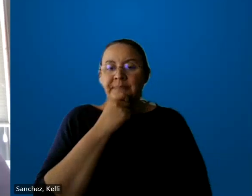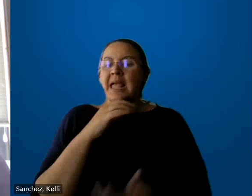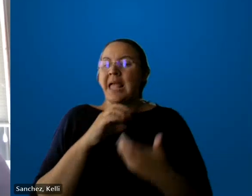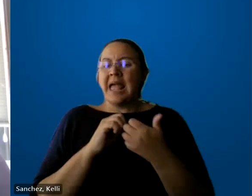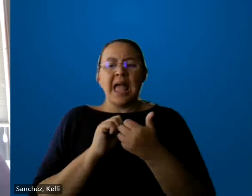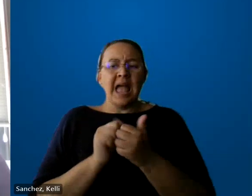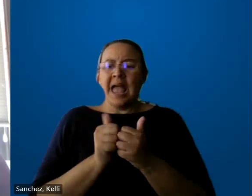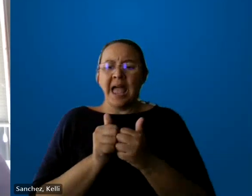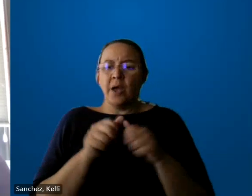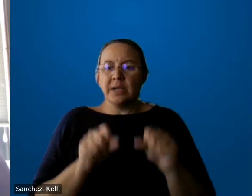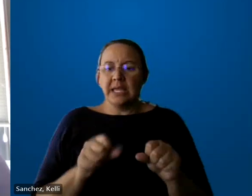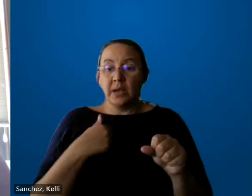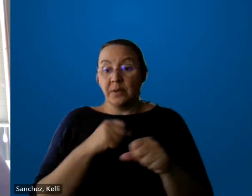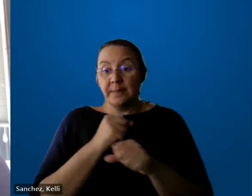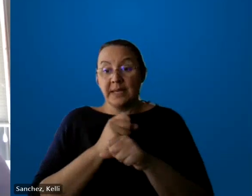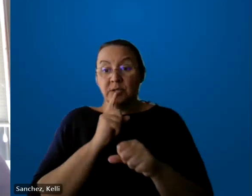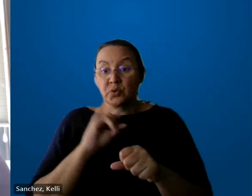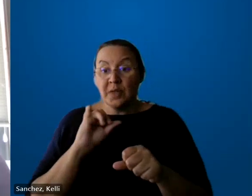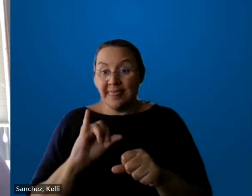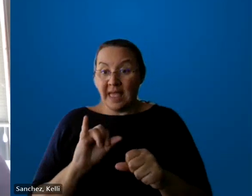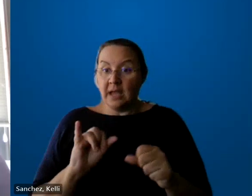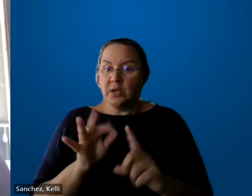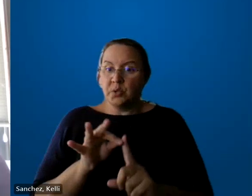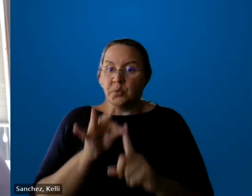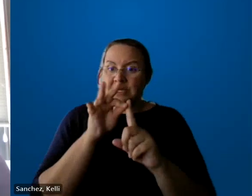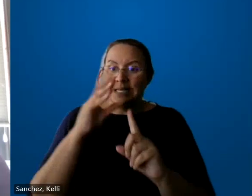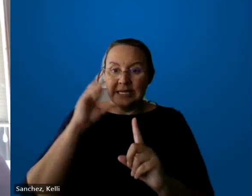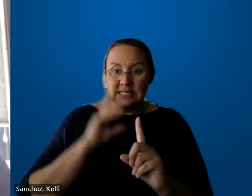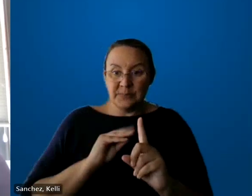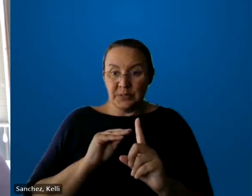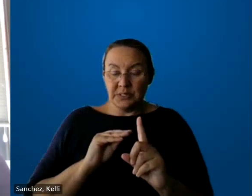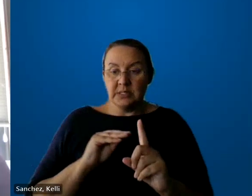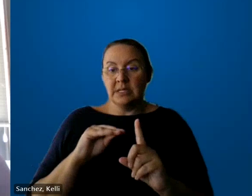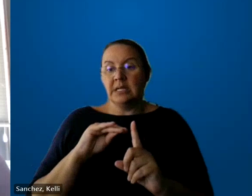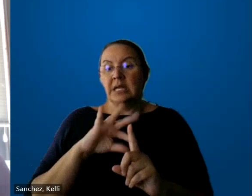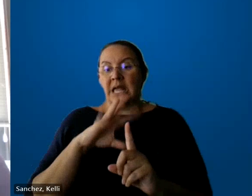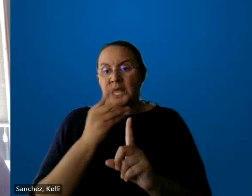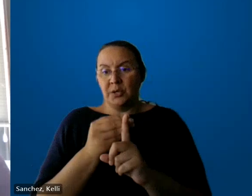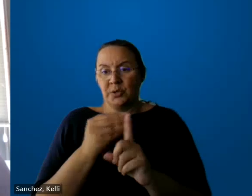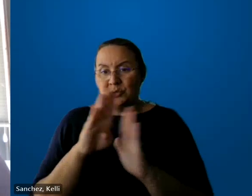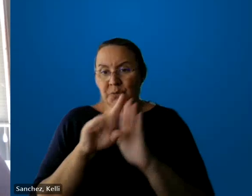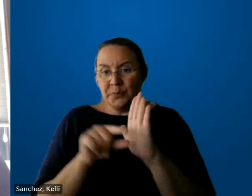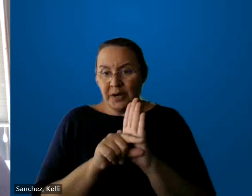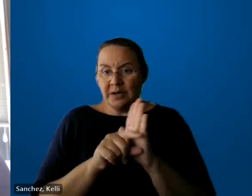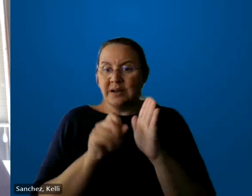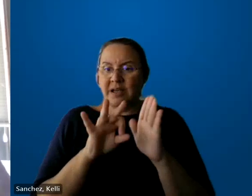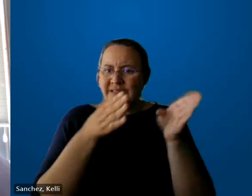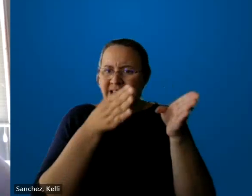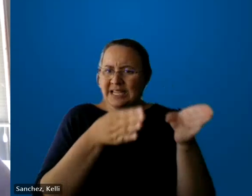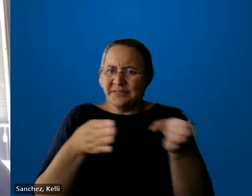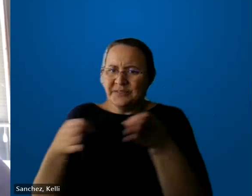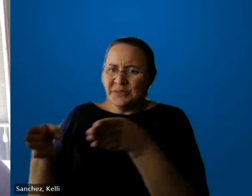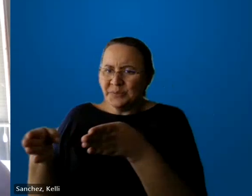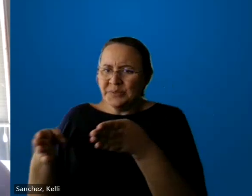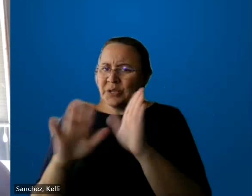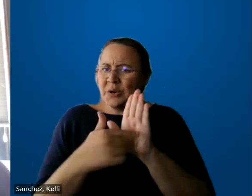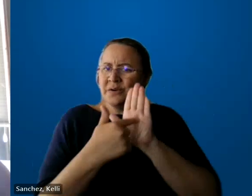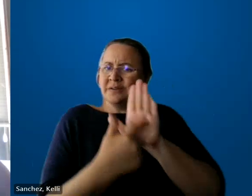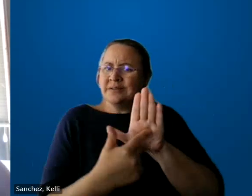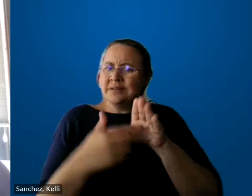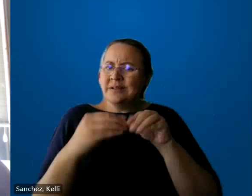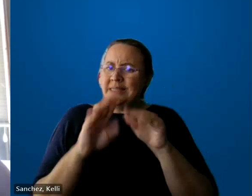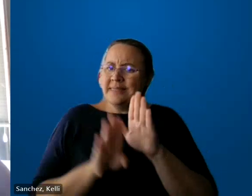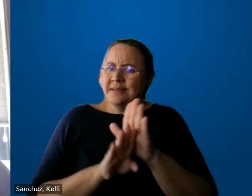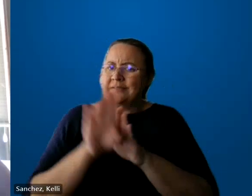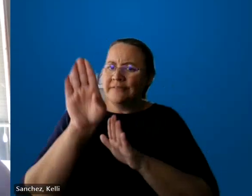How can we ensure that unique experiences and cultural backgrounds of individuals are reflected in the